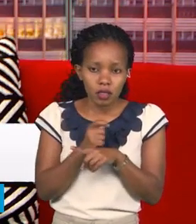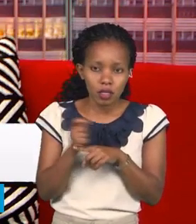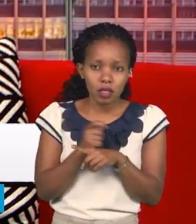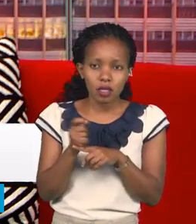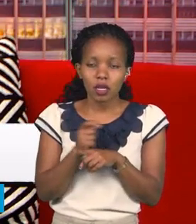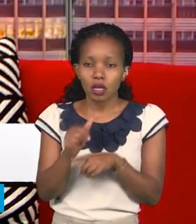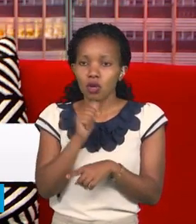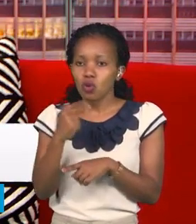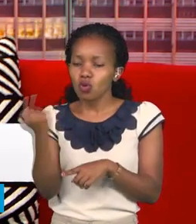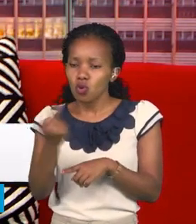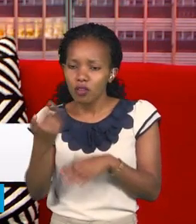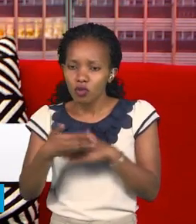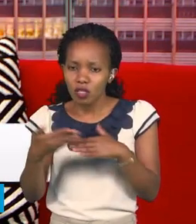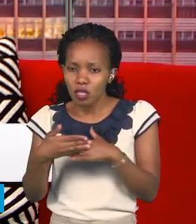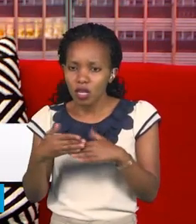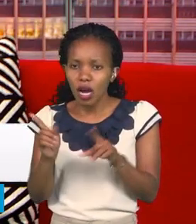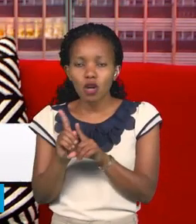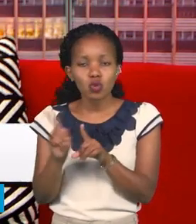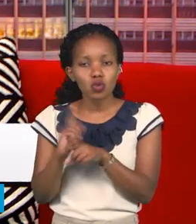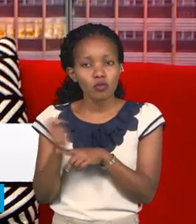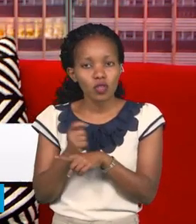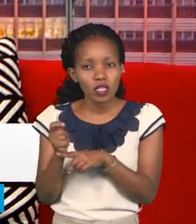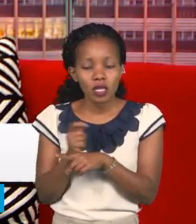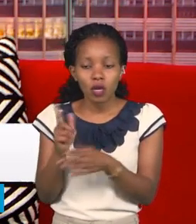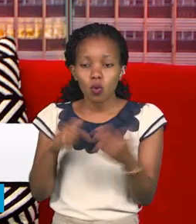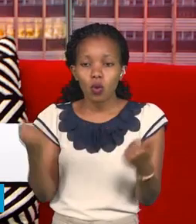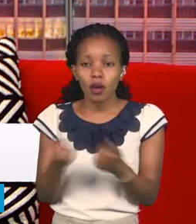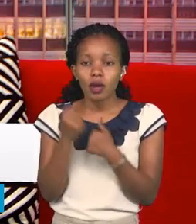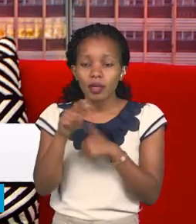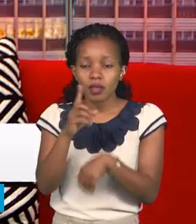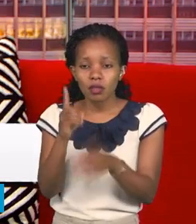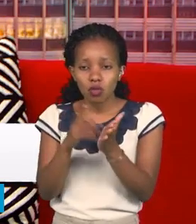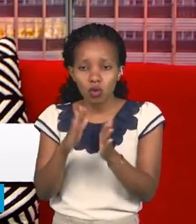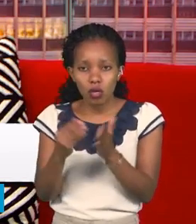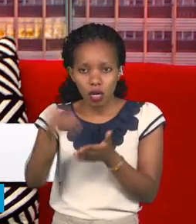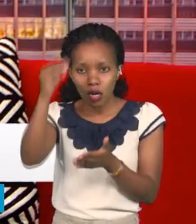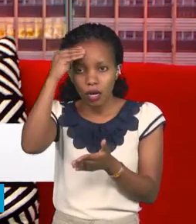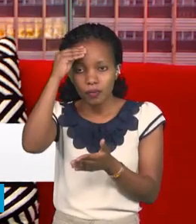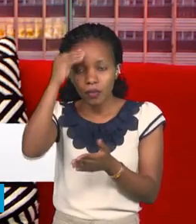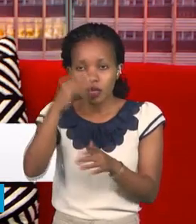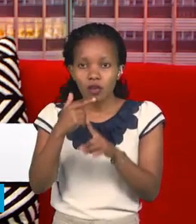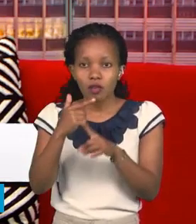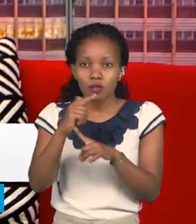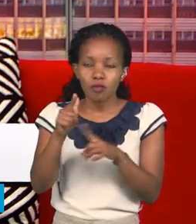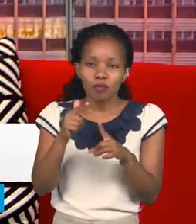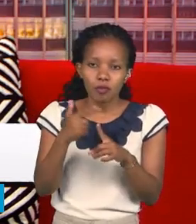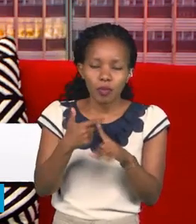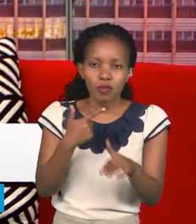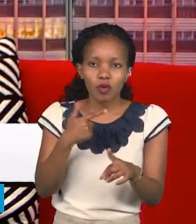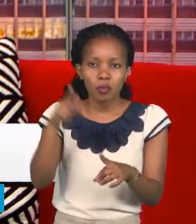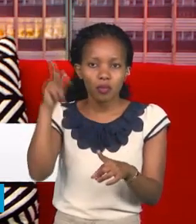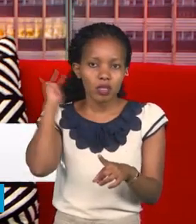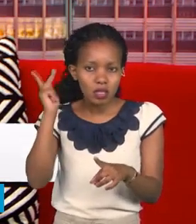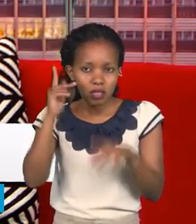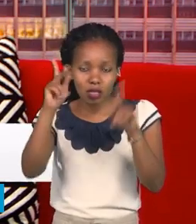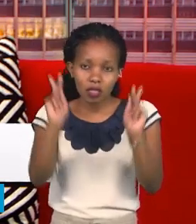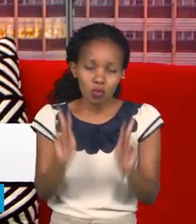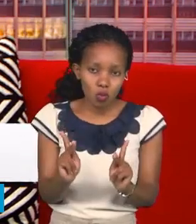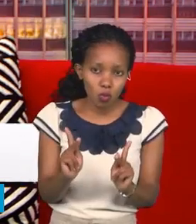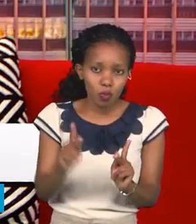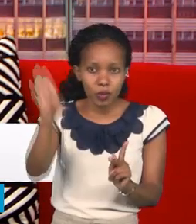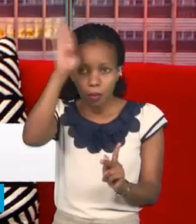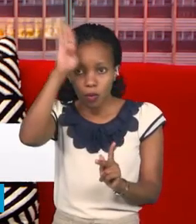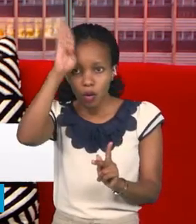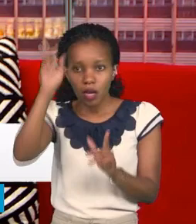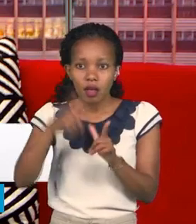for surgeries, okay. for training also. Okay. So what happens, these doctors, they learn, uh-huh. let's say a doctor is coming from Bungoma, from okay. Kisii, from okay. Kisumu, sure. they learn and they go